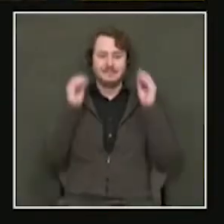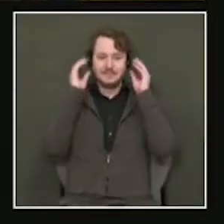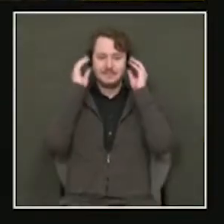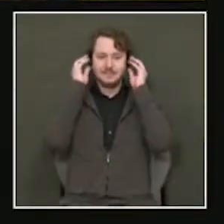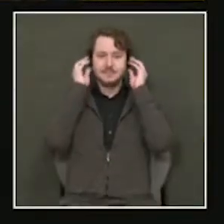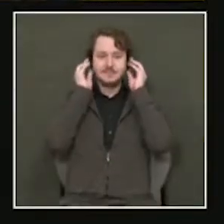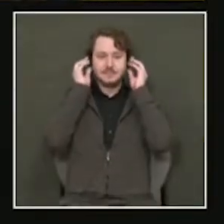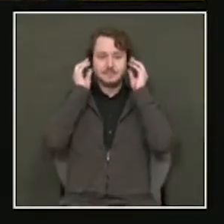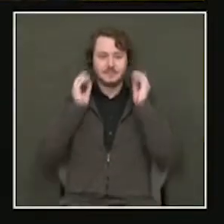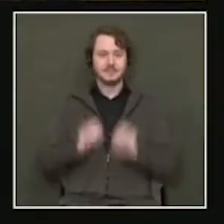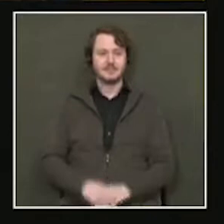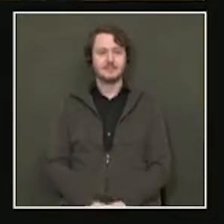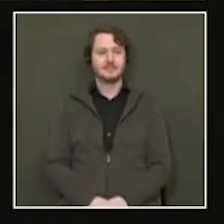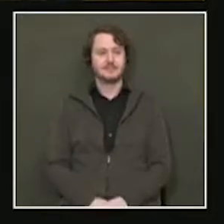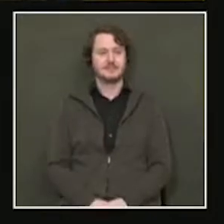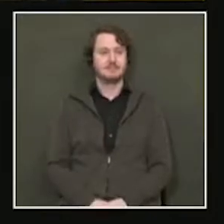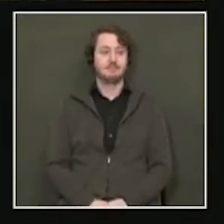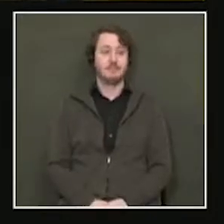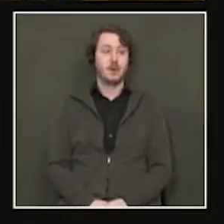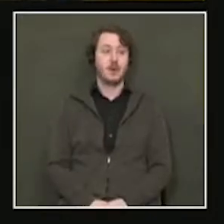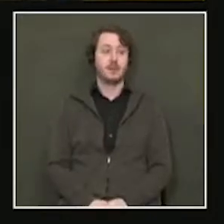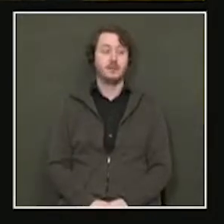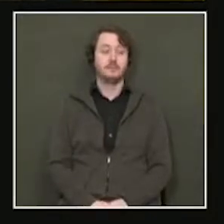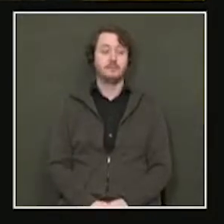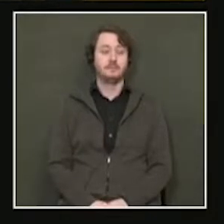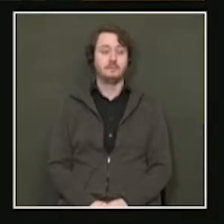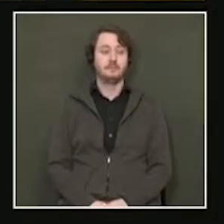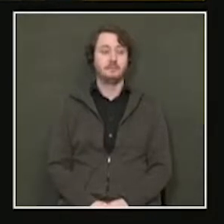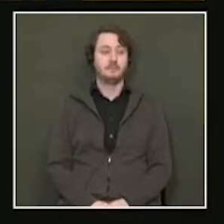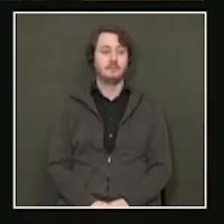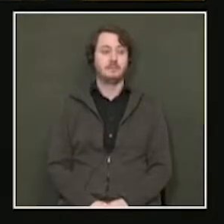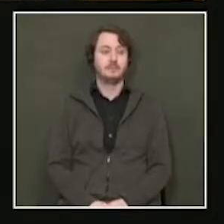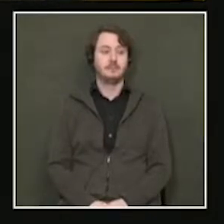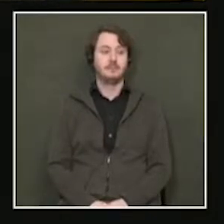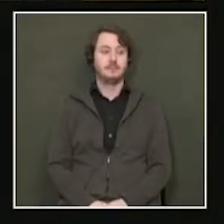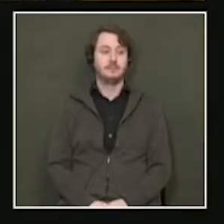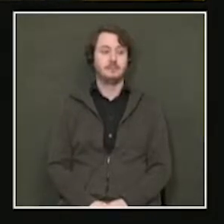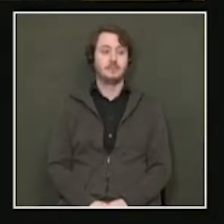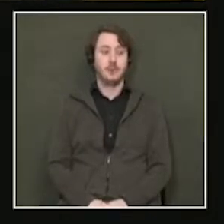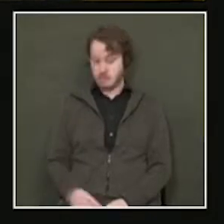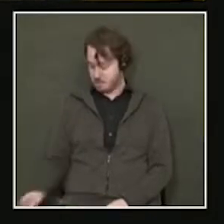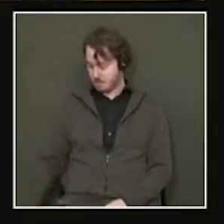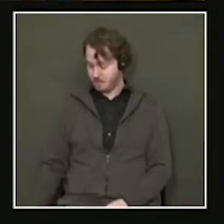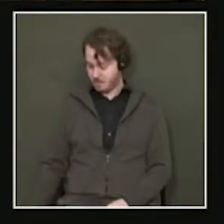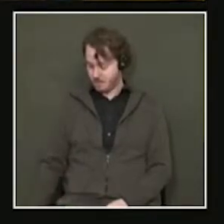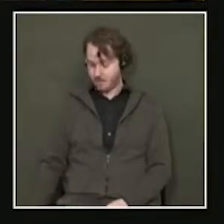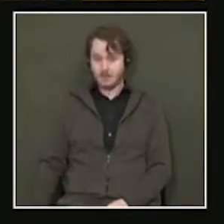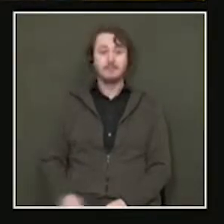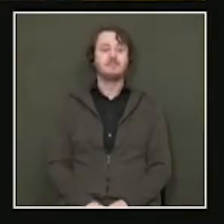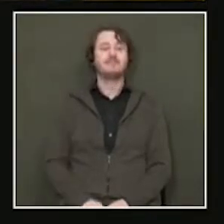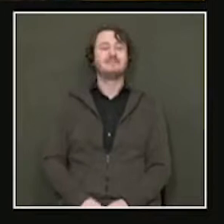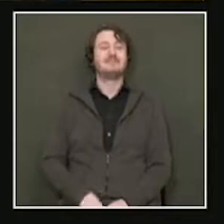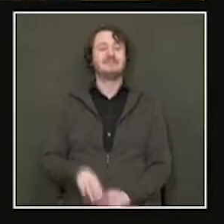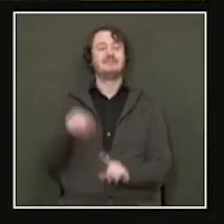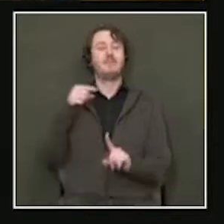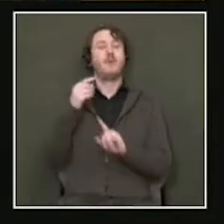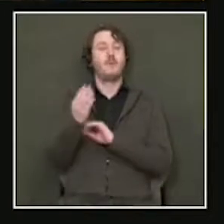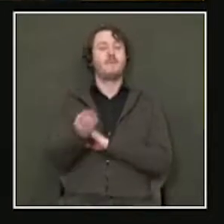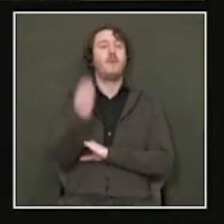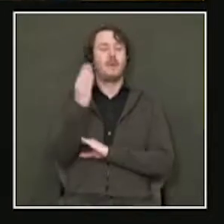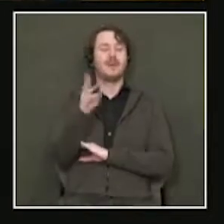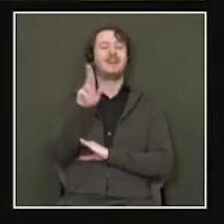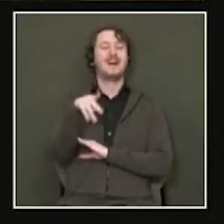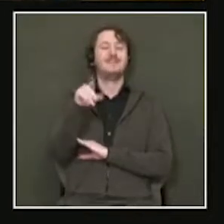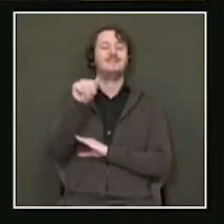Good morning. My name is Eric Walsh. I'm the city manager, and thank you to our media partners for helping us share this morning's updates on